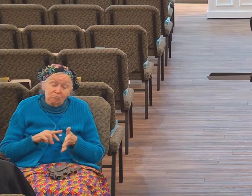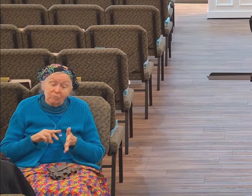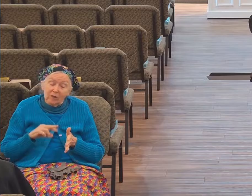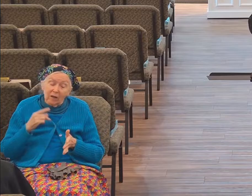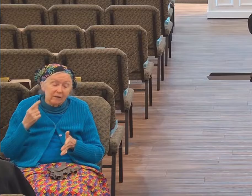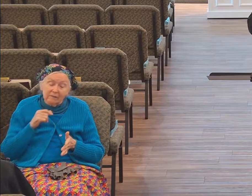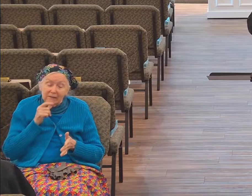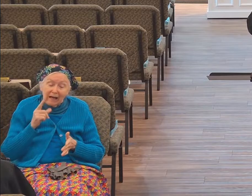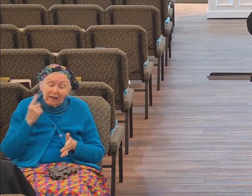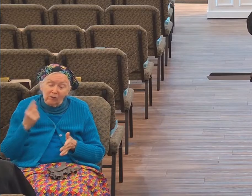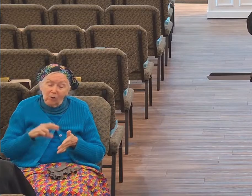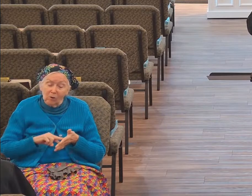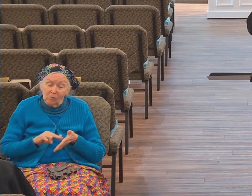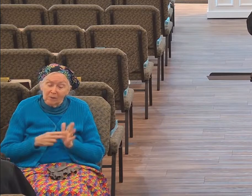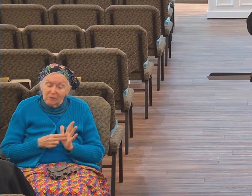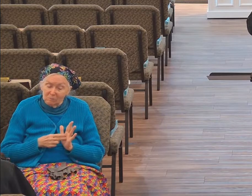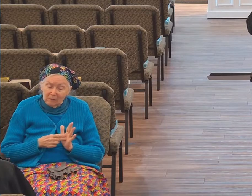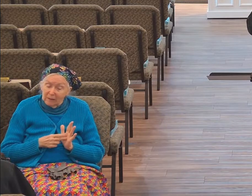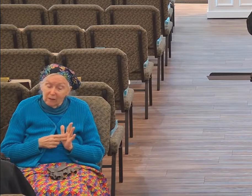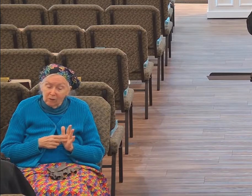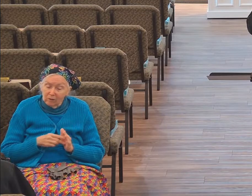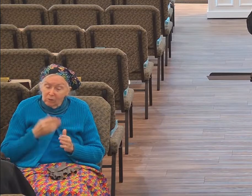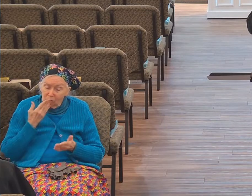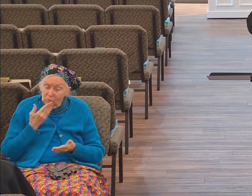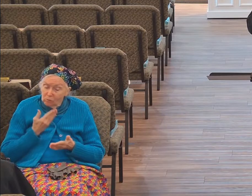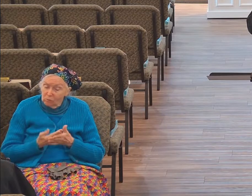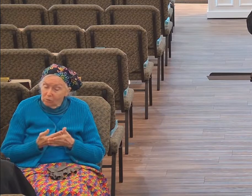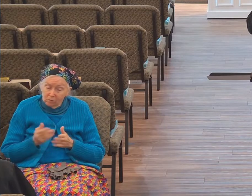Just because you say it doesn't mean it's encouraging.